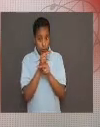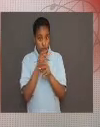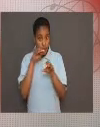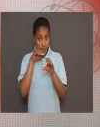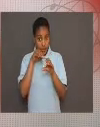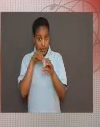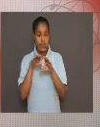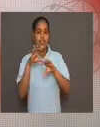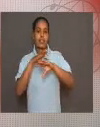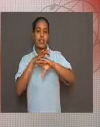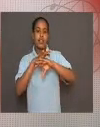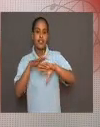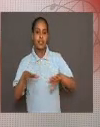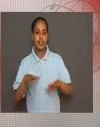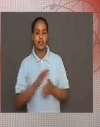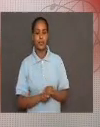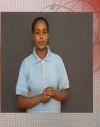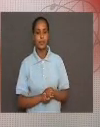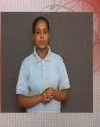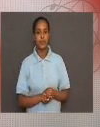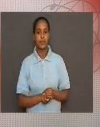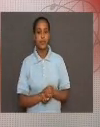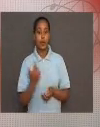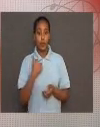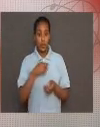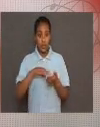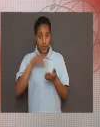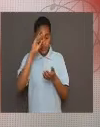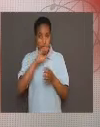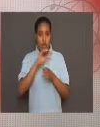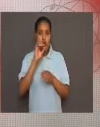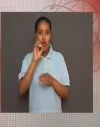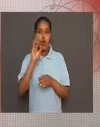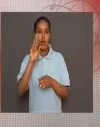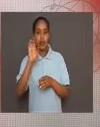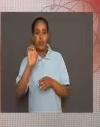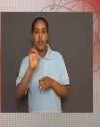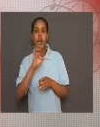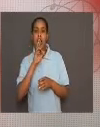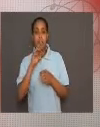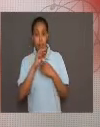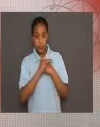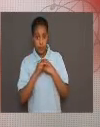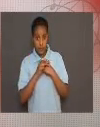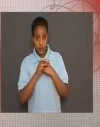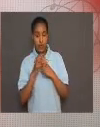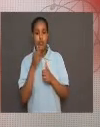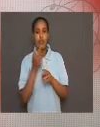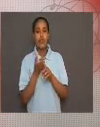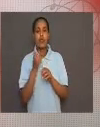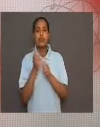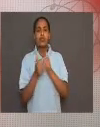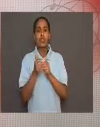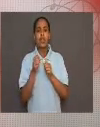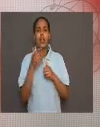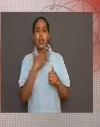in the Earth's crust. We learned that ores are minerals from which